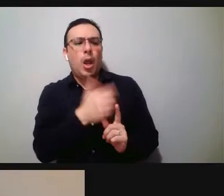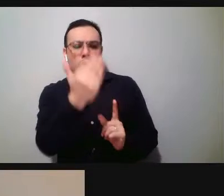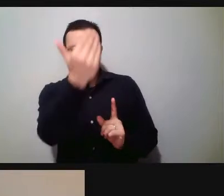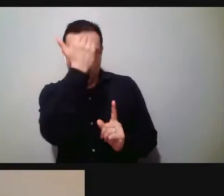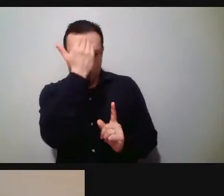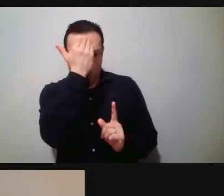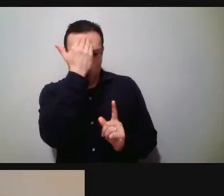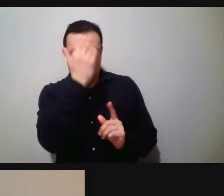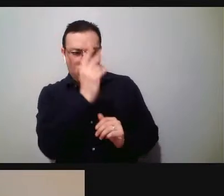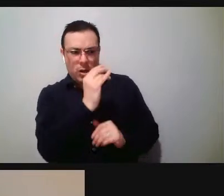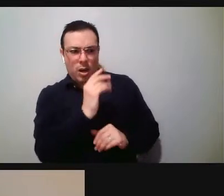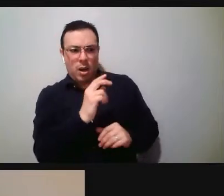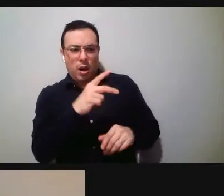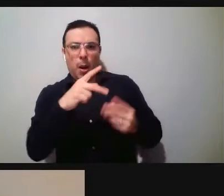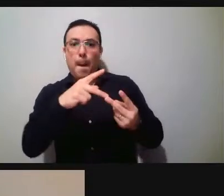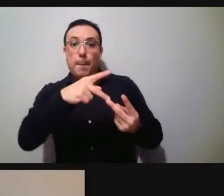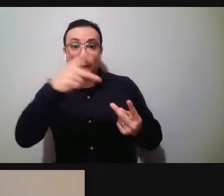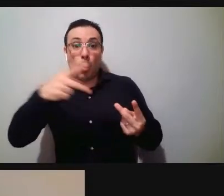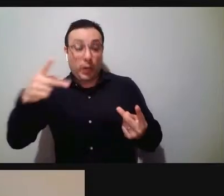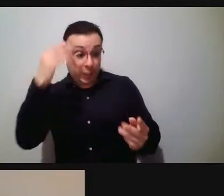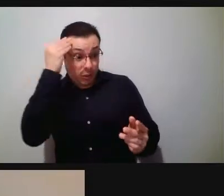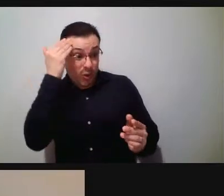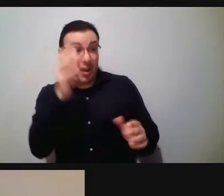gets integrated into your DNA.